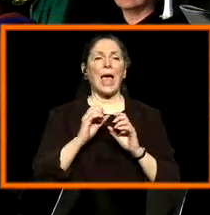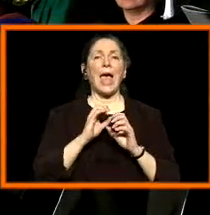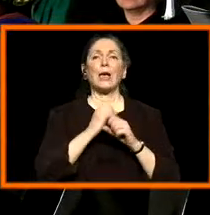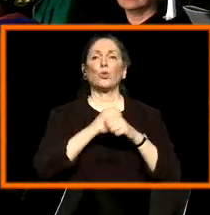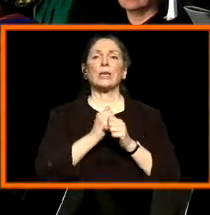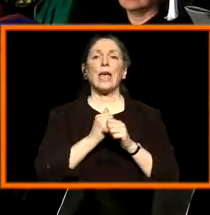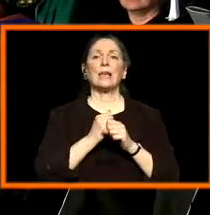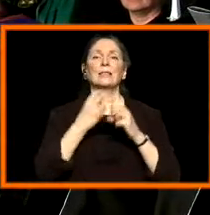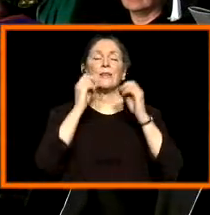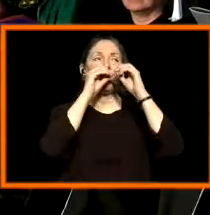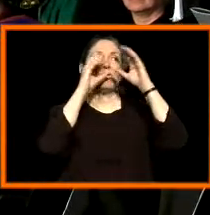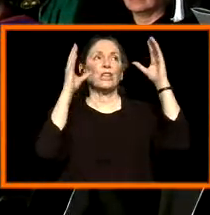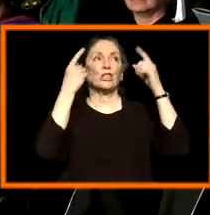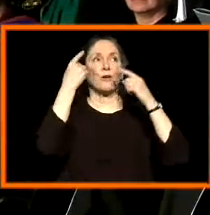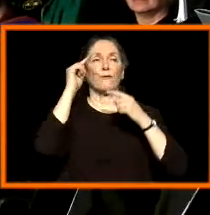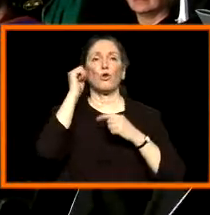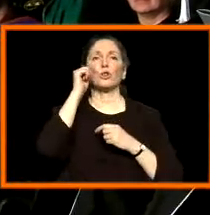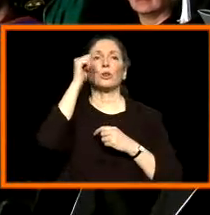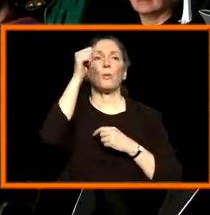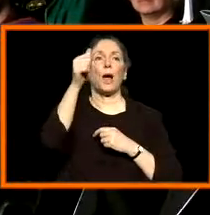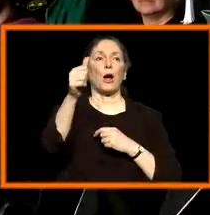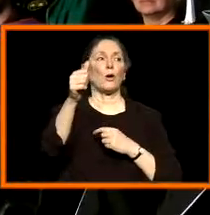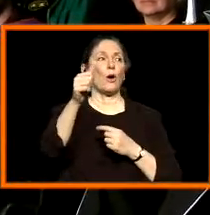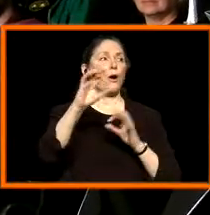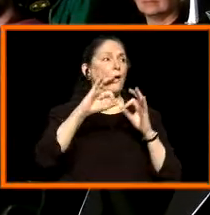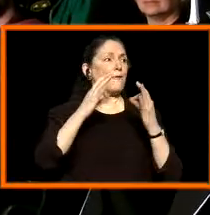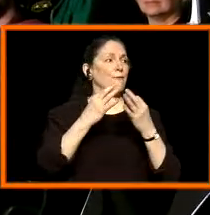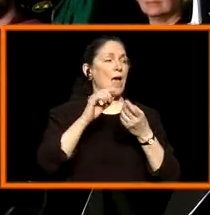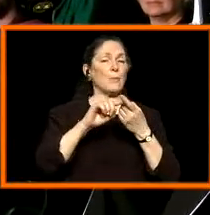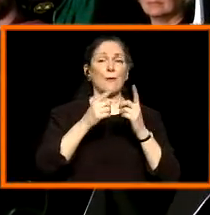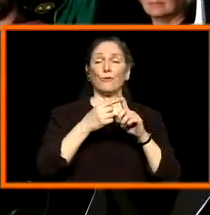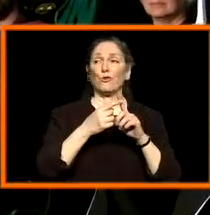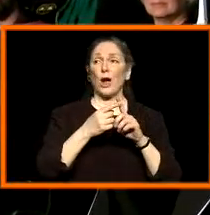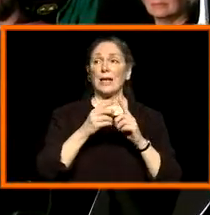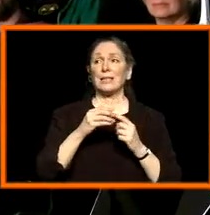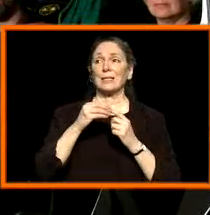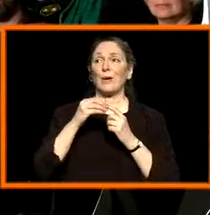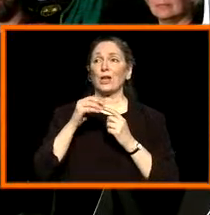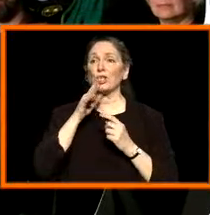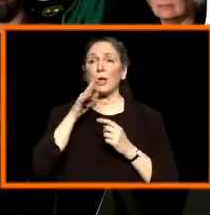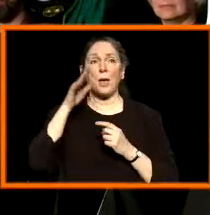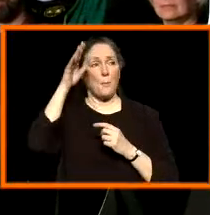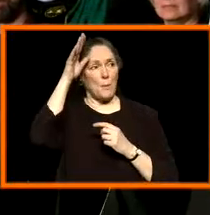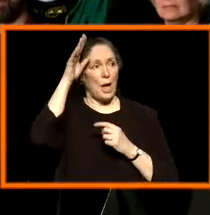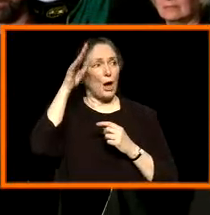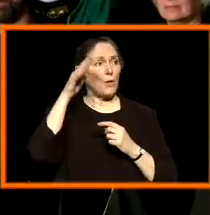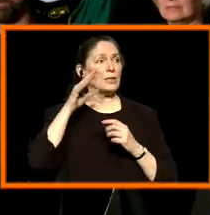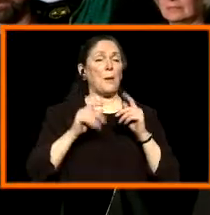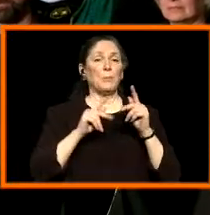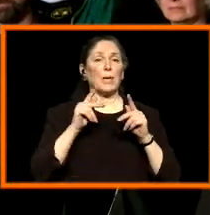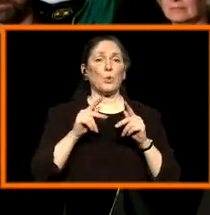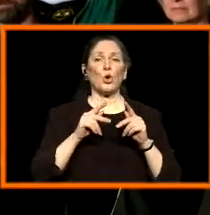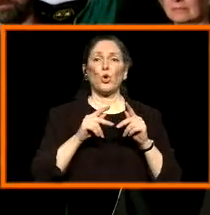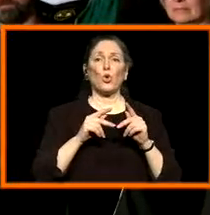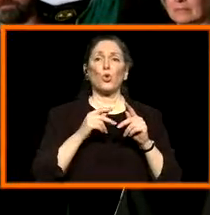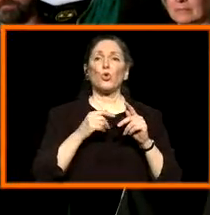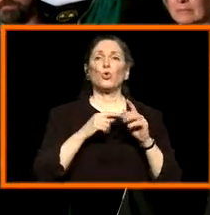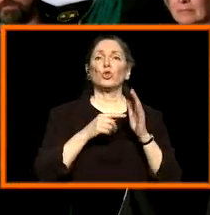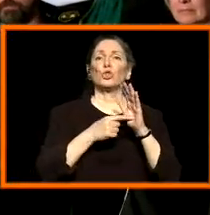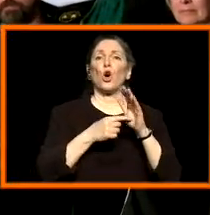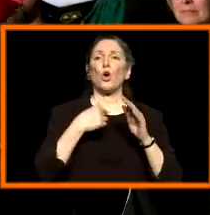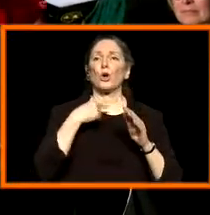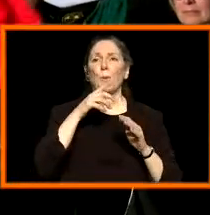for tomorrow. Family and friends, but particularly parents, including those people who serve as your parent, big